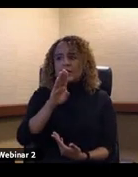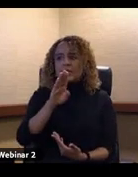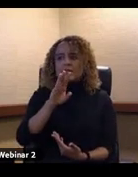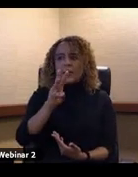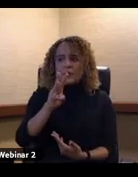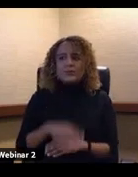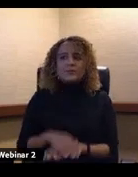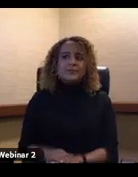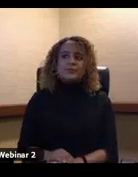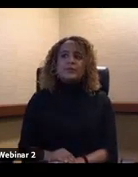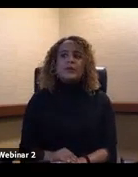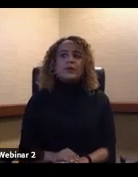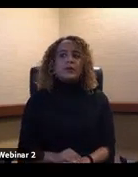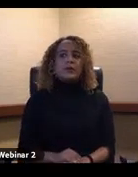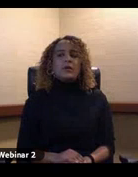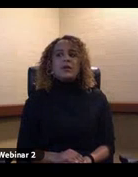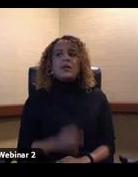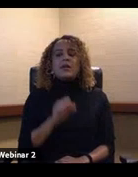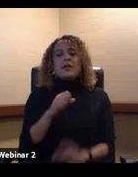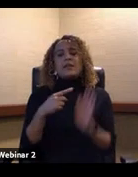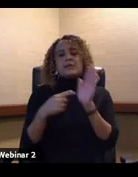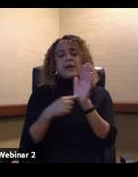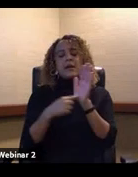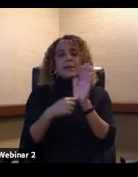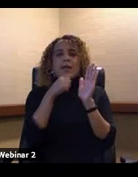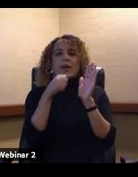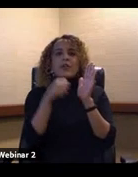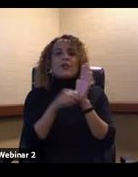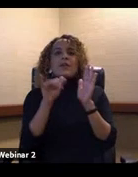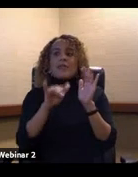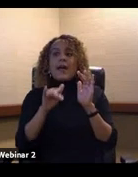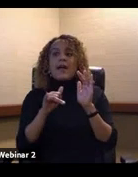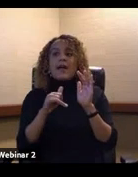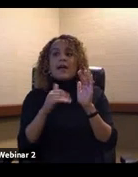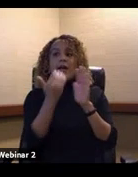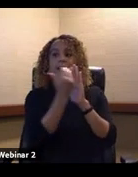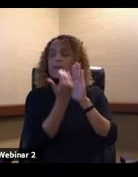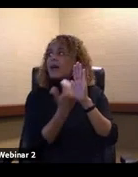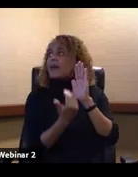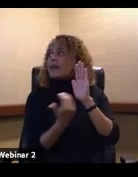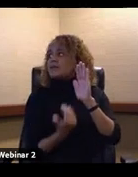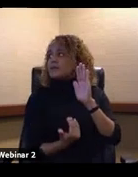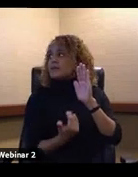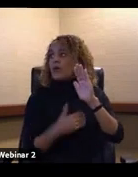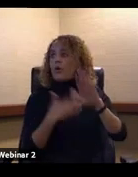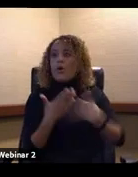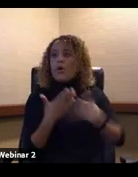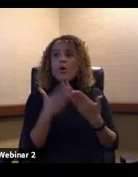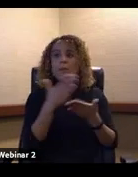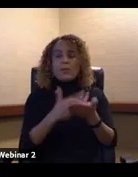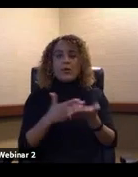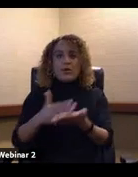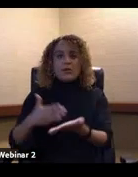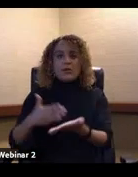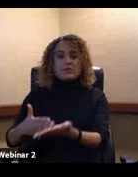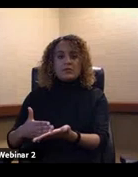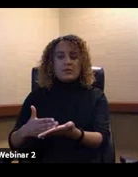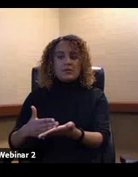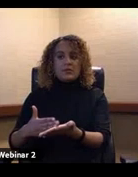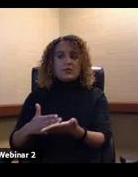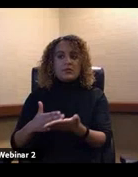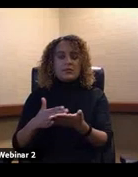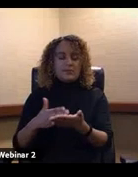to comply with this requirement. The sample letter that outlines all parts of the disclosure is included